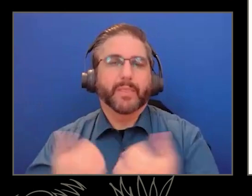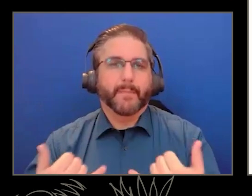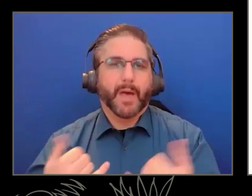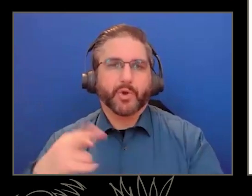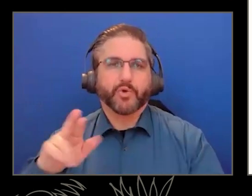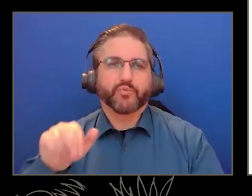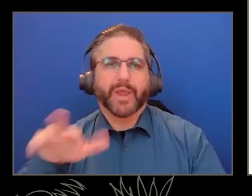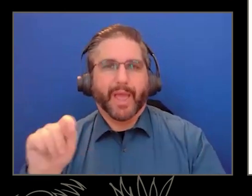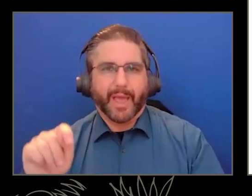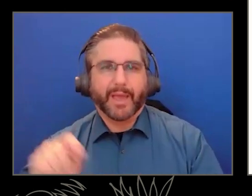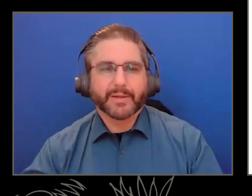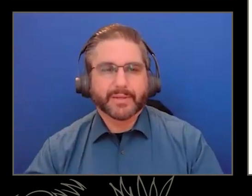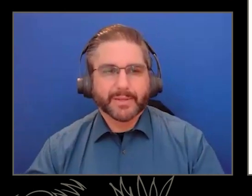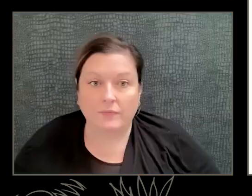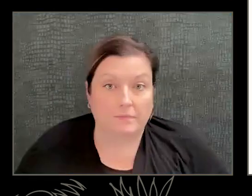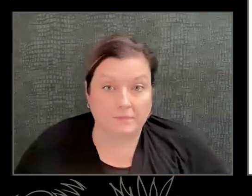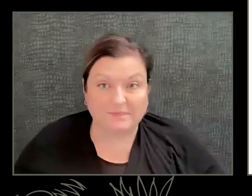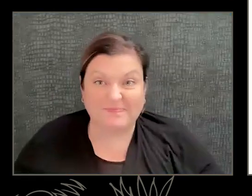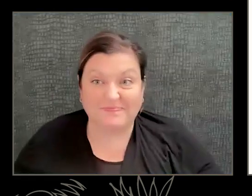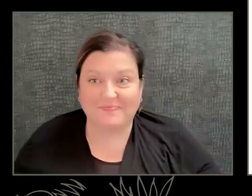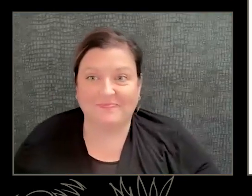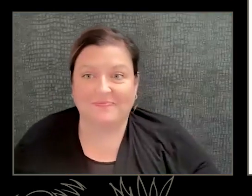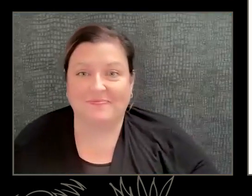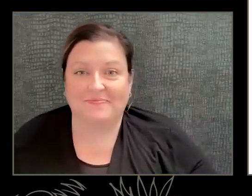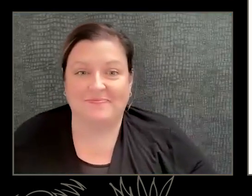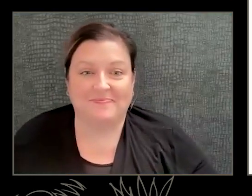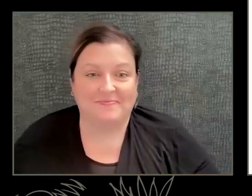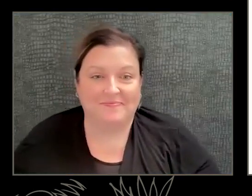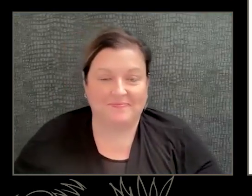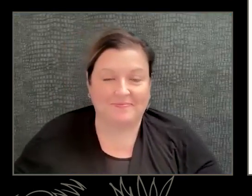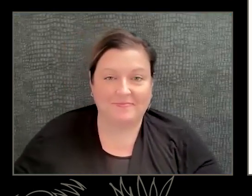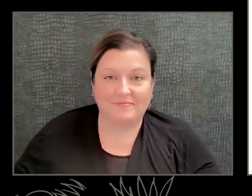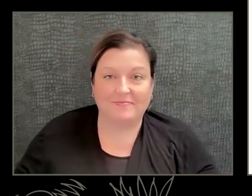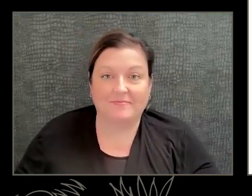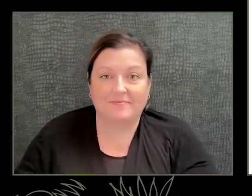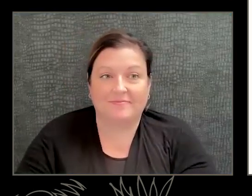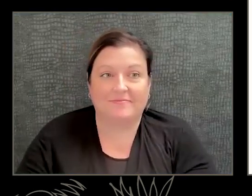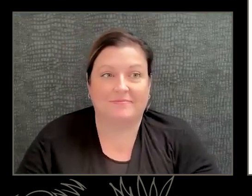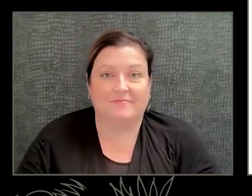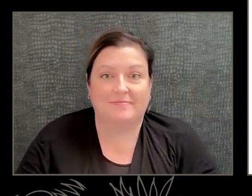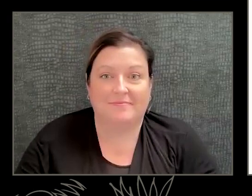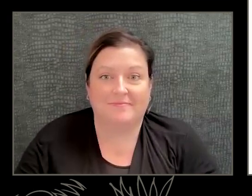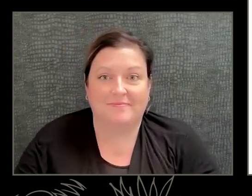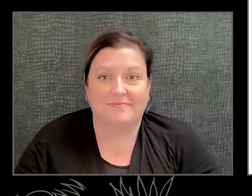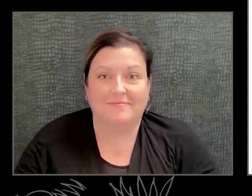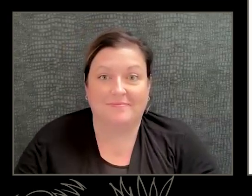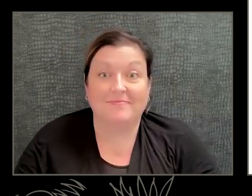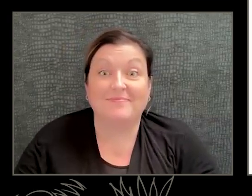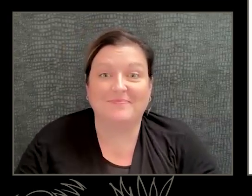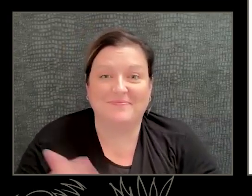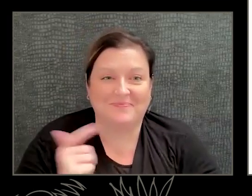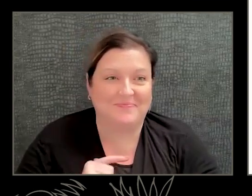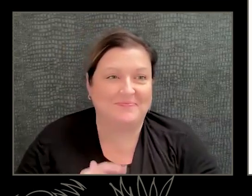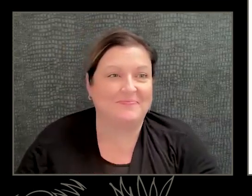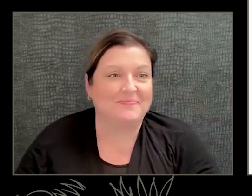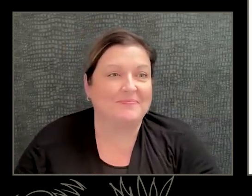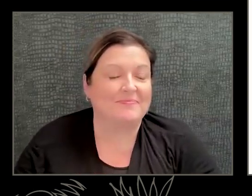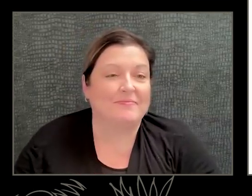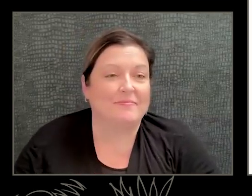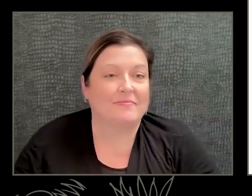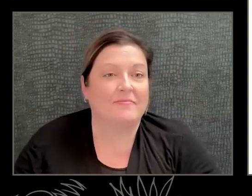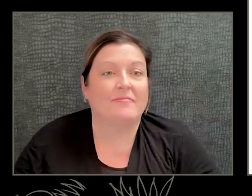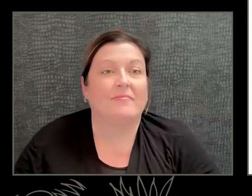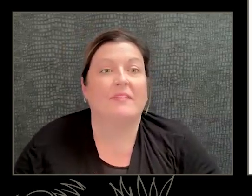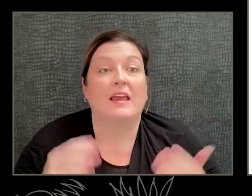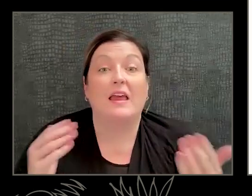So in terms of new features for CSS itself, because it has been having a glow up recently, we love it, here are just a